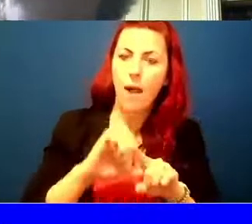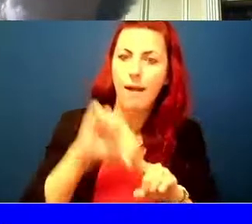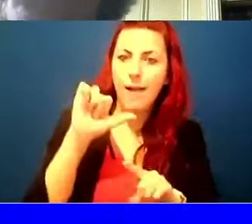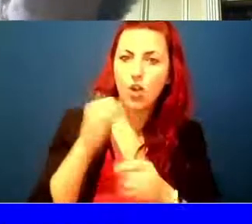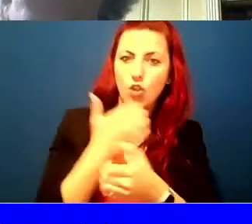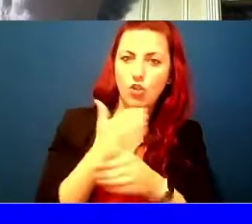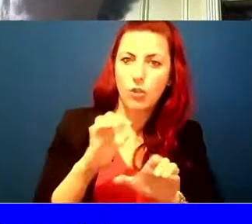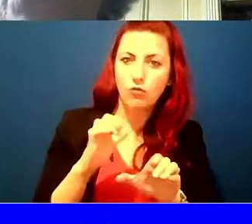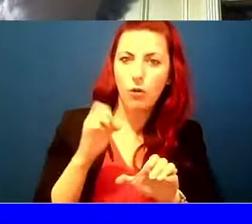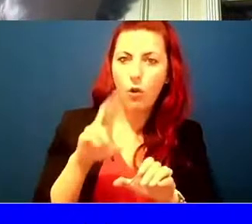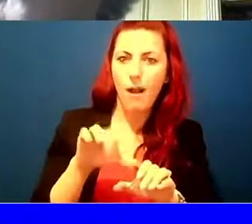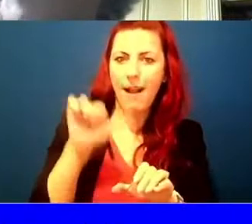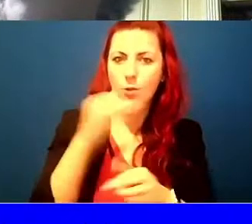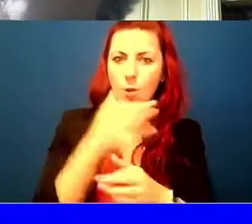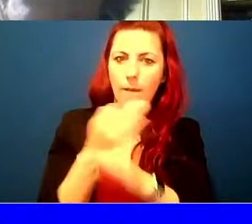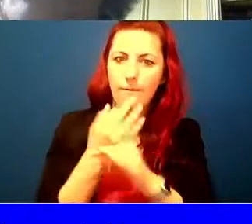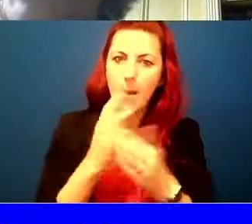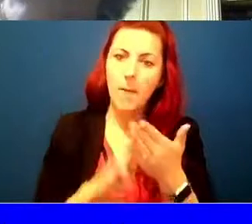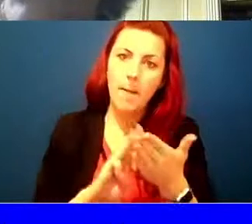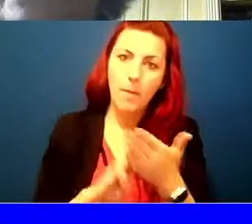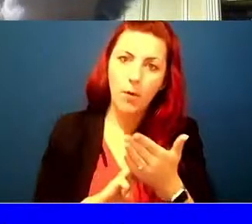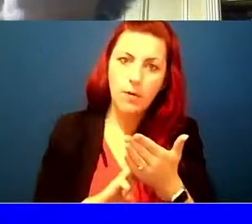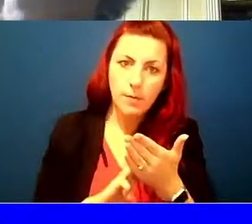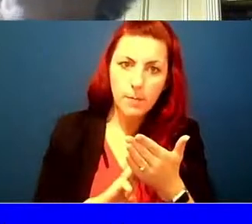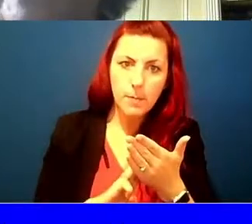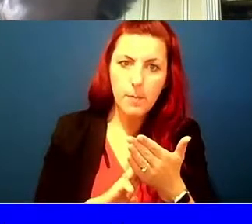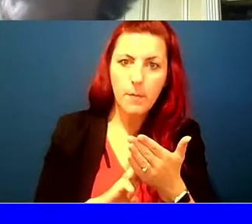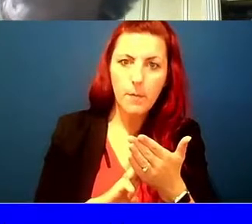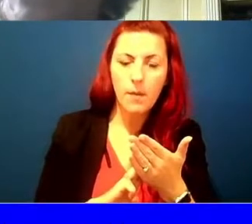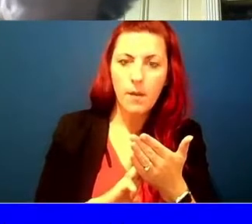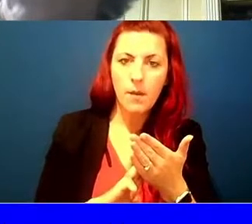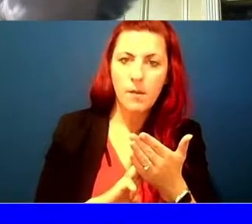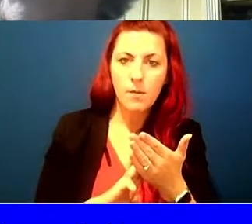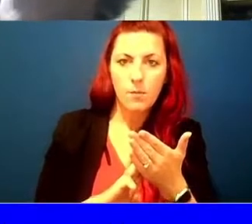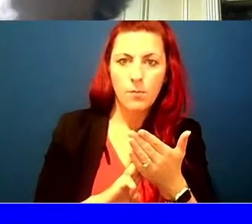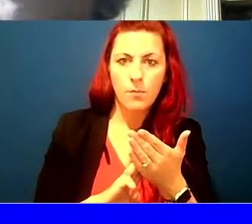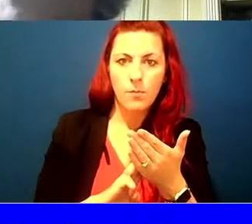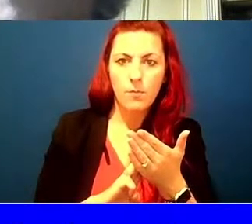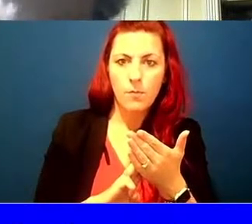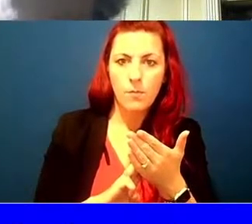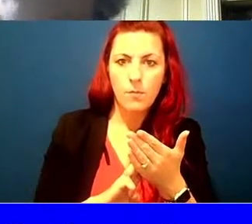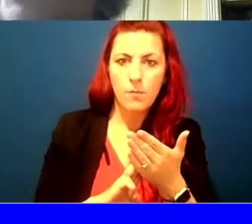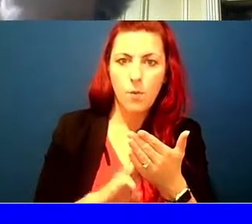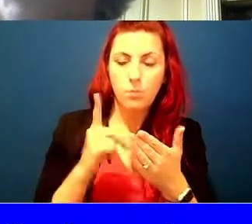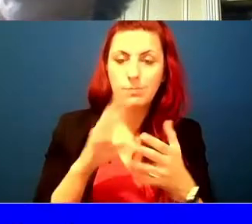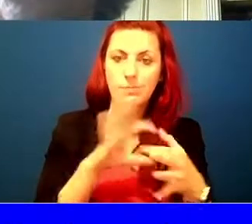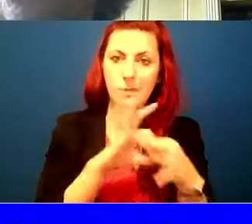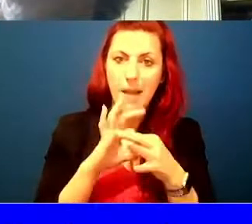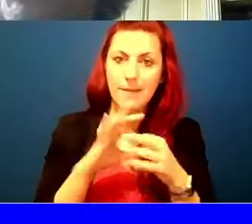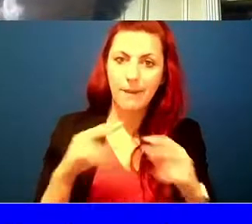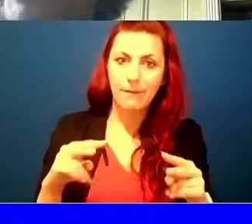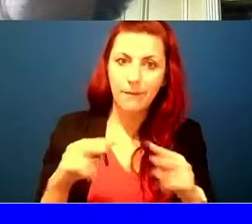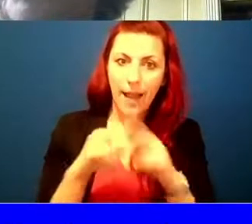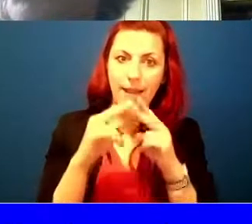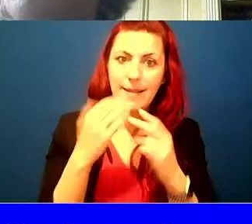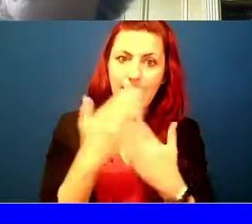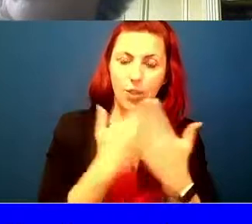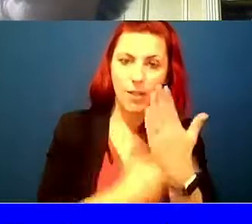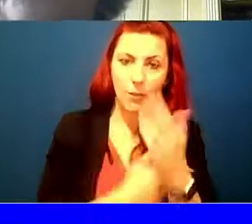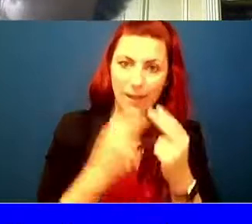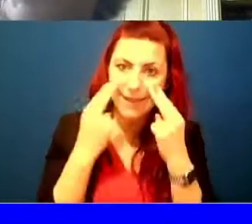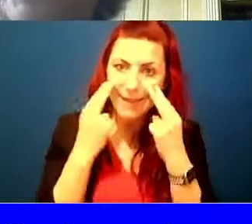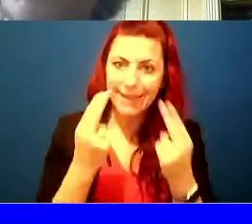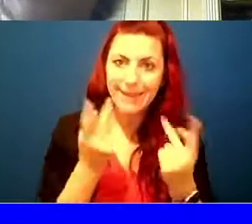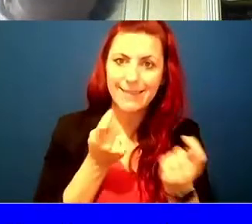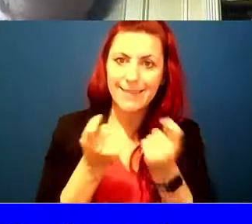members, or other people. So domestic violence legislation needs to deal with that. So where you have under